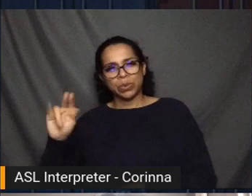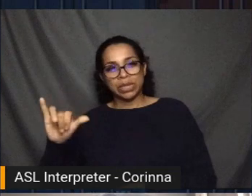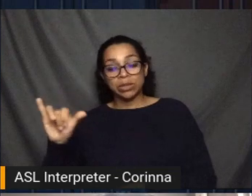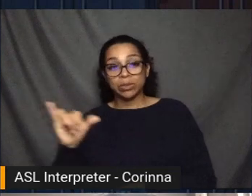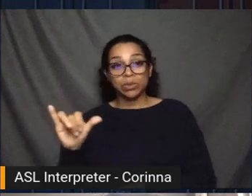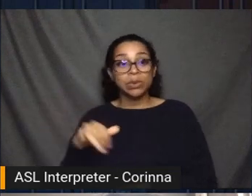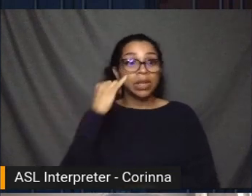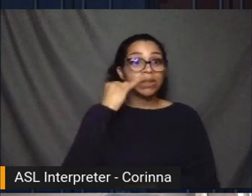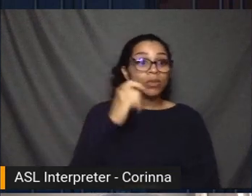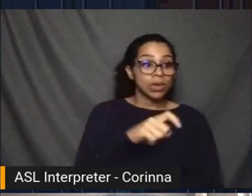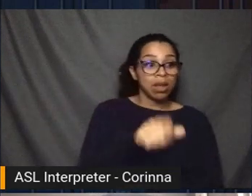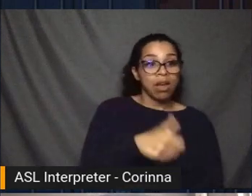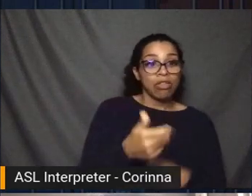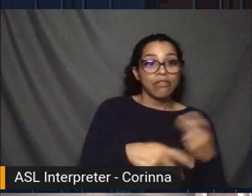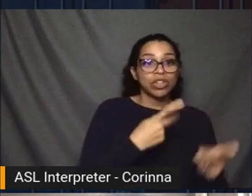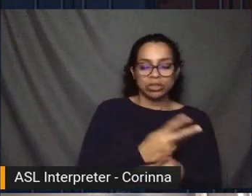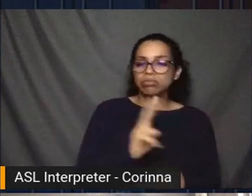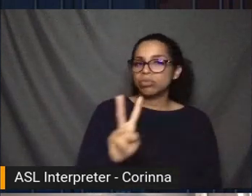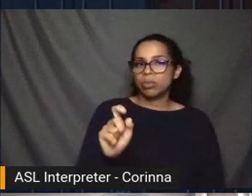and you should be fine.